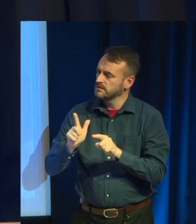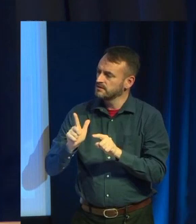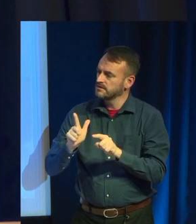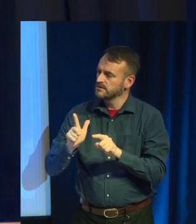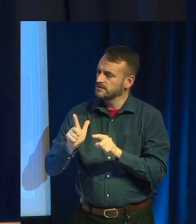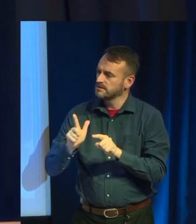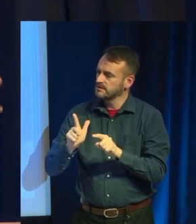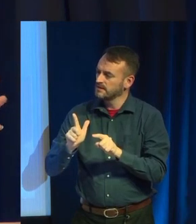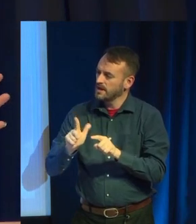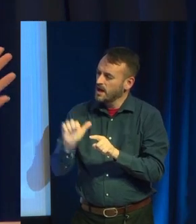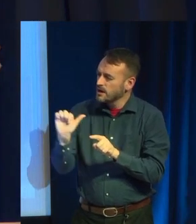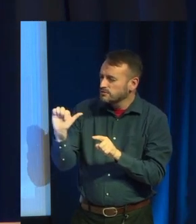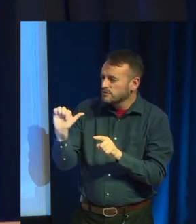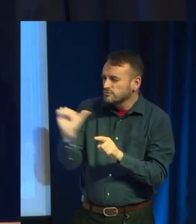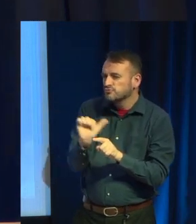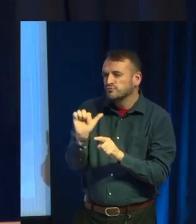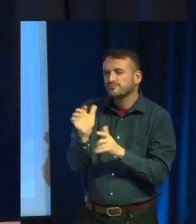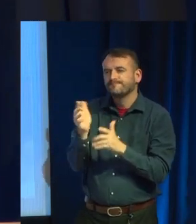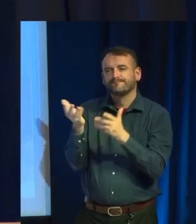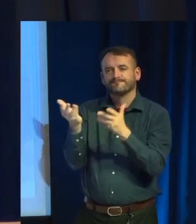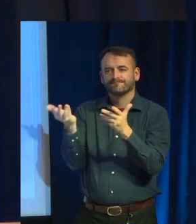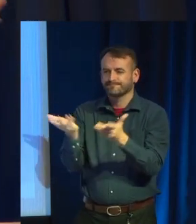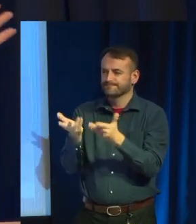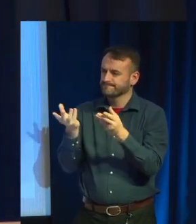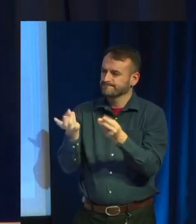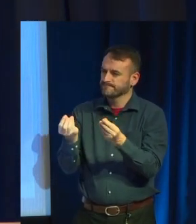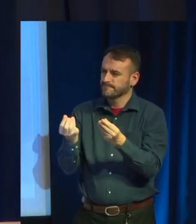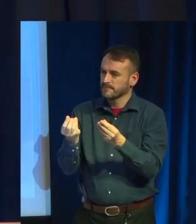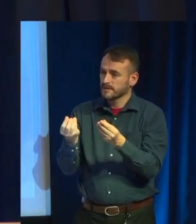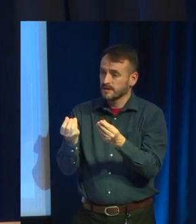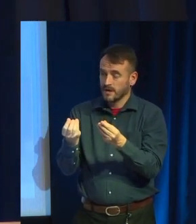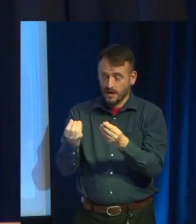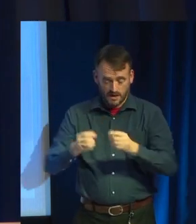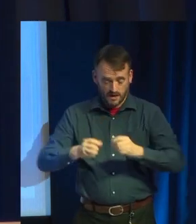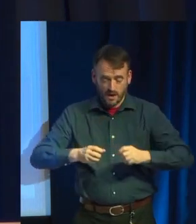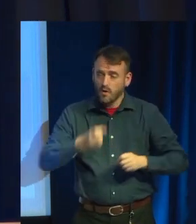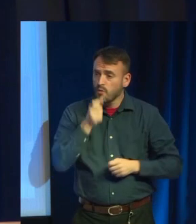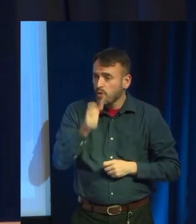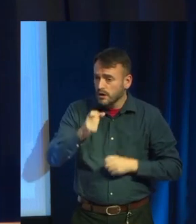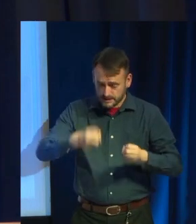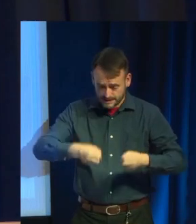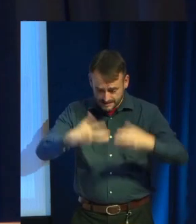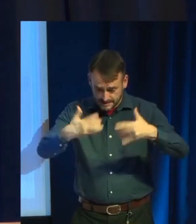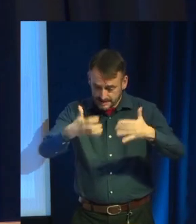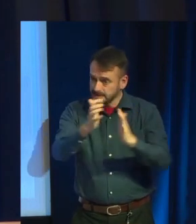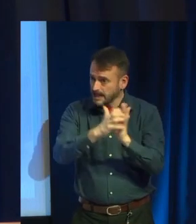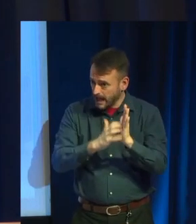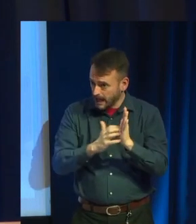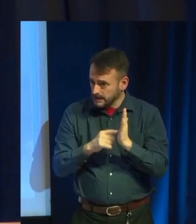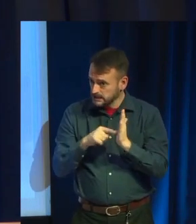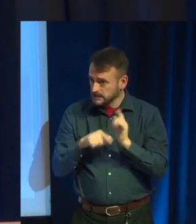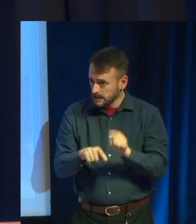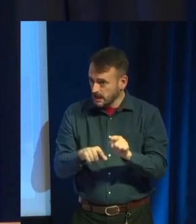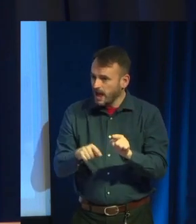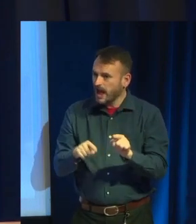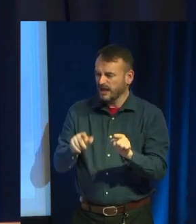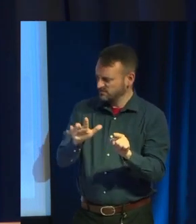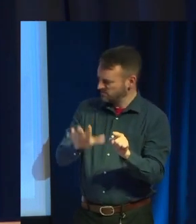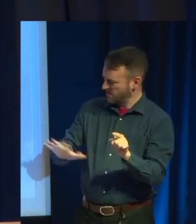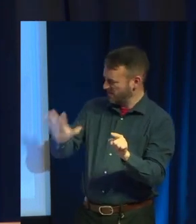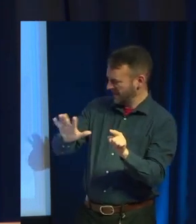should only be, well, the text and maybe something extra just to make it nice,